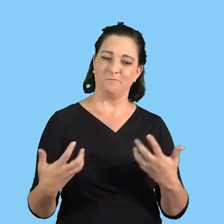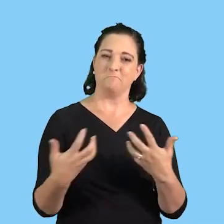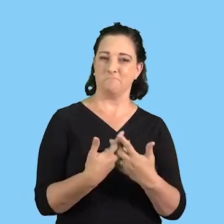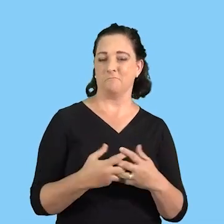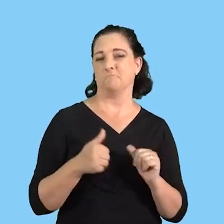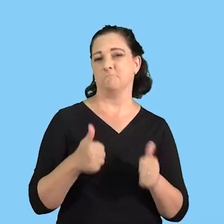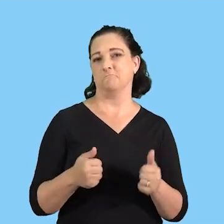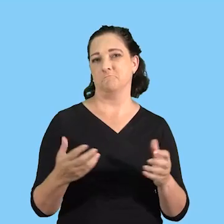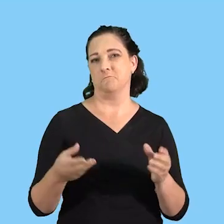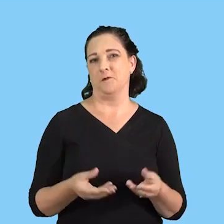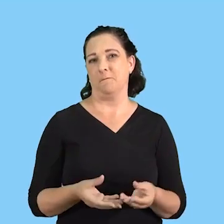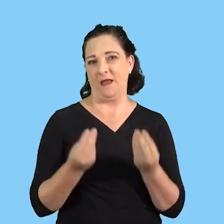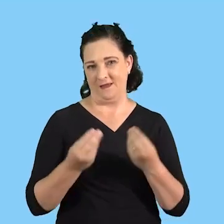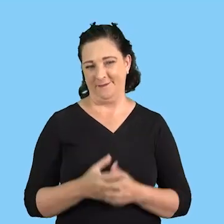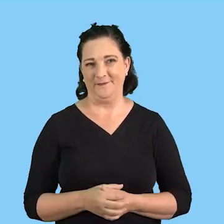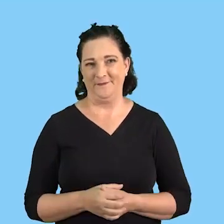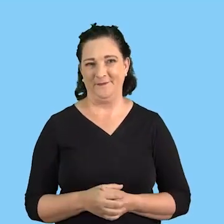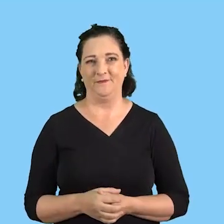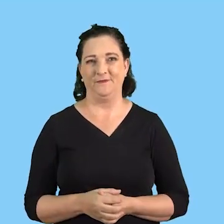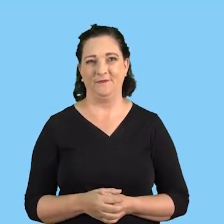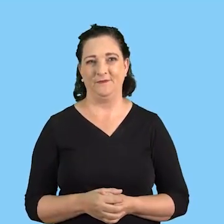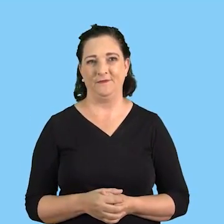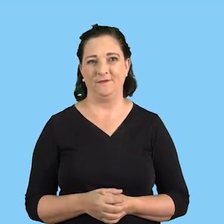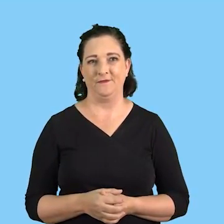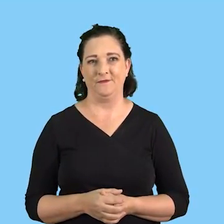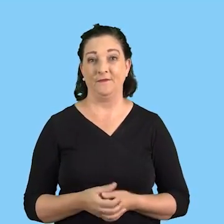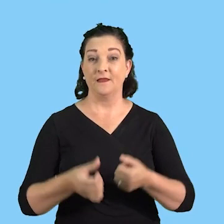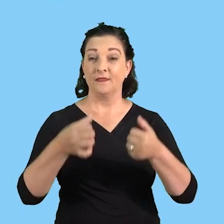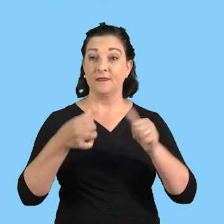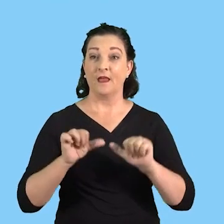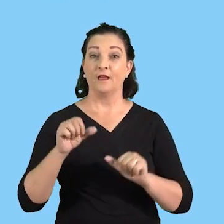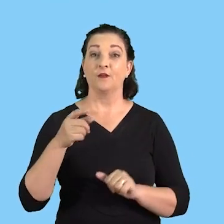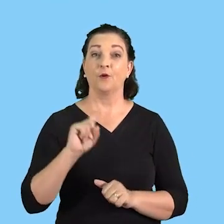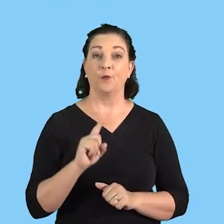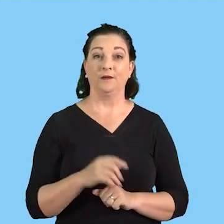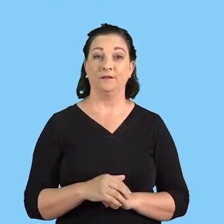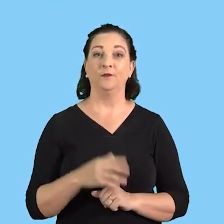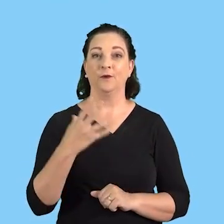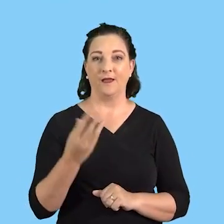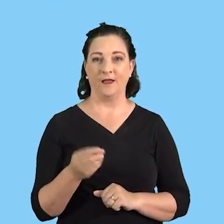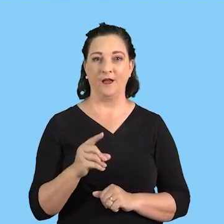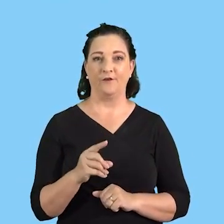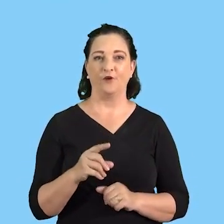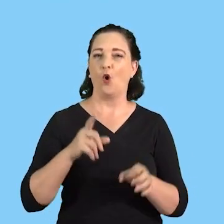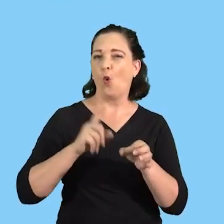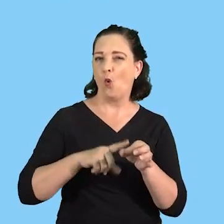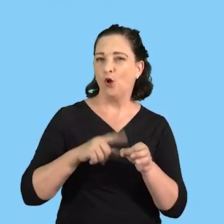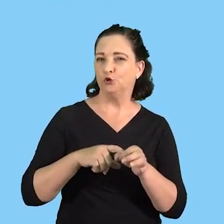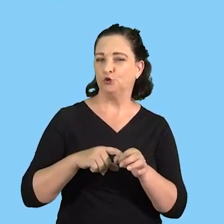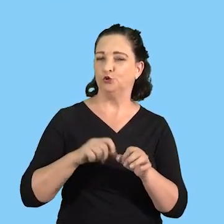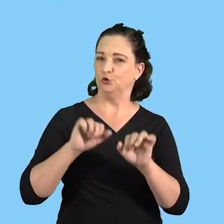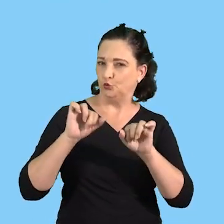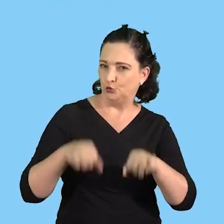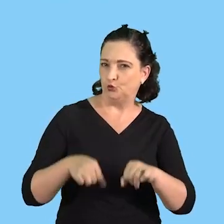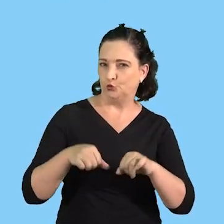satisfying their needs. We then have what we call quality assurance, which states that